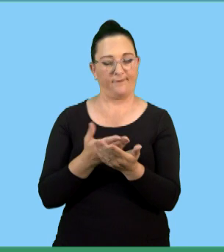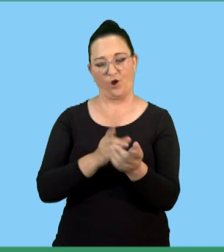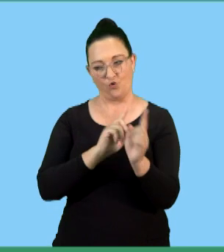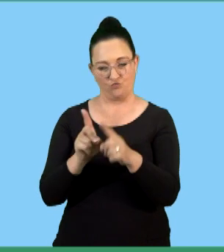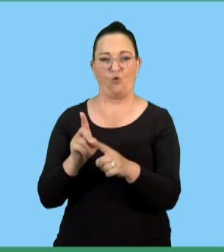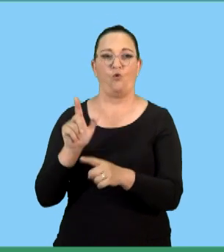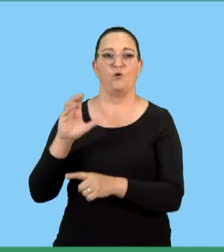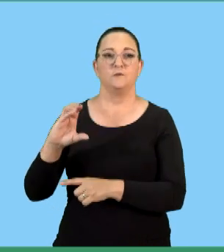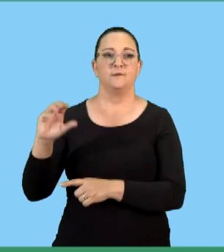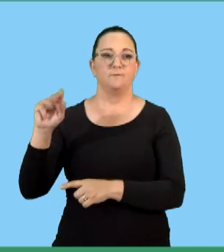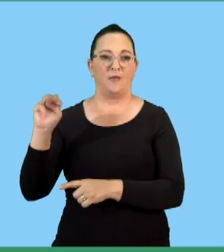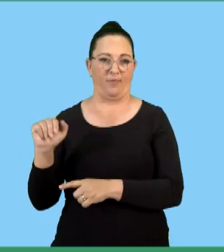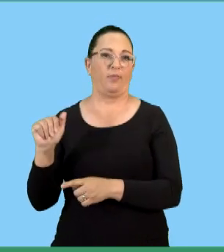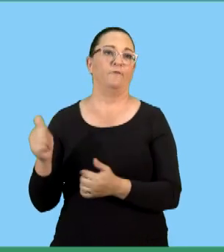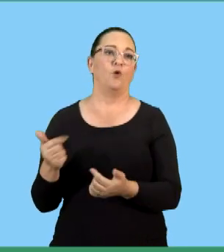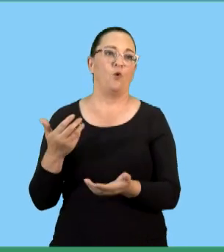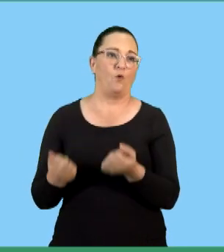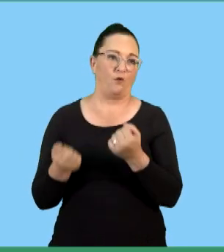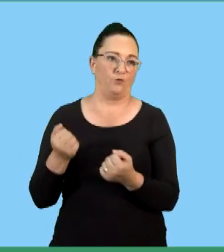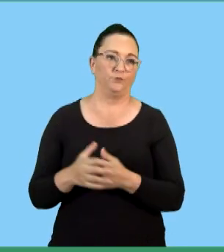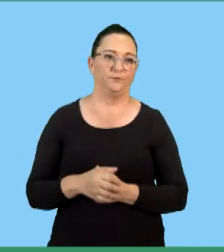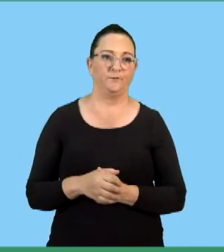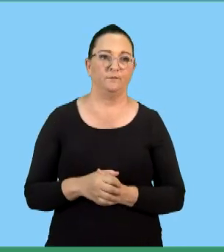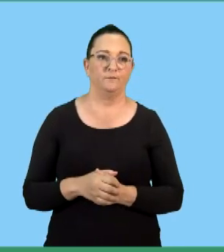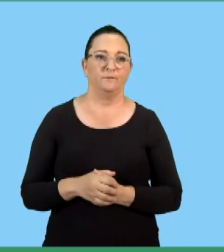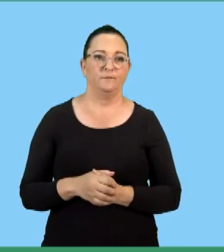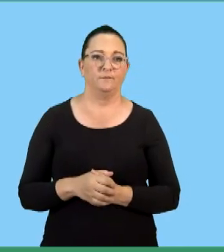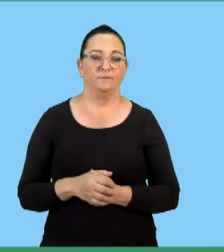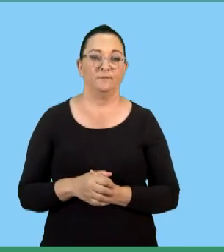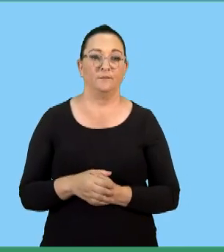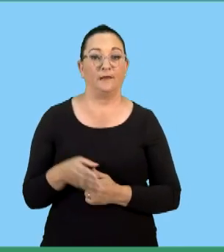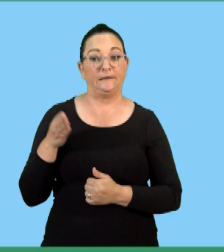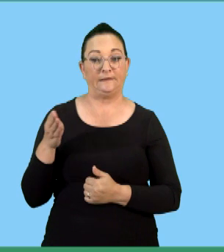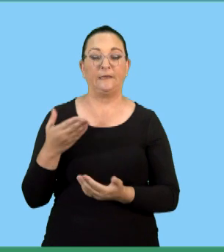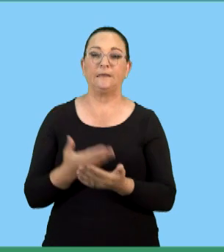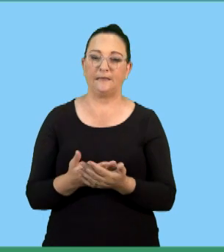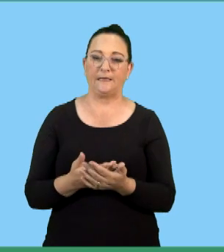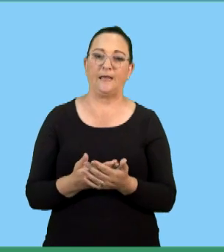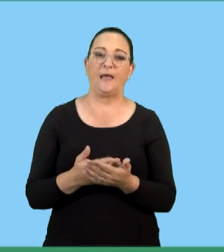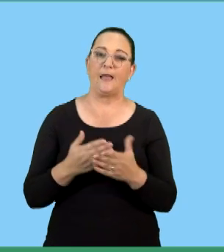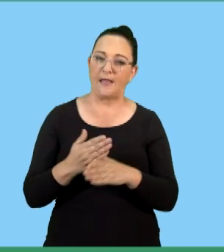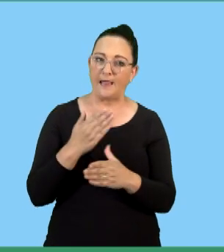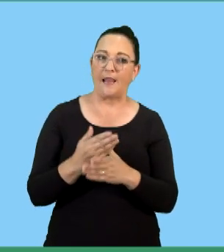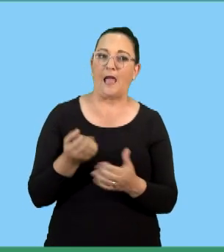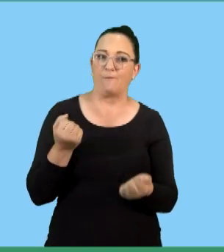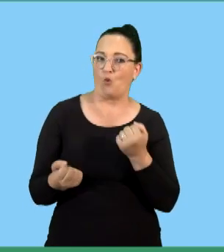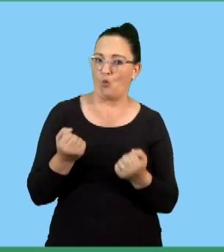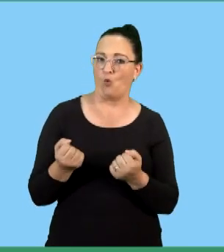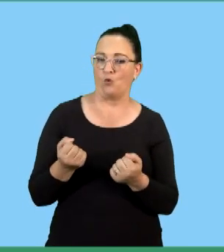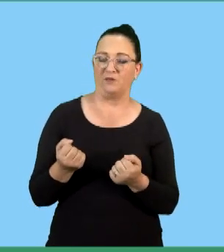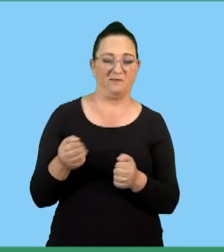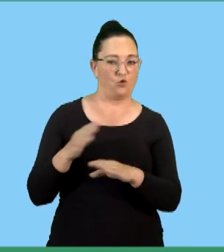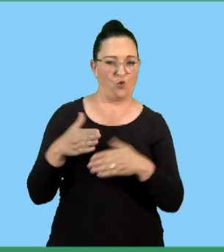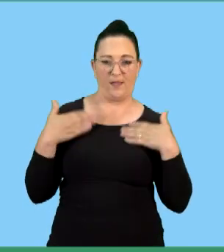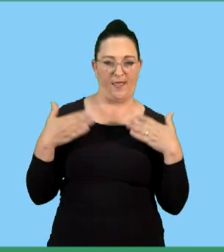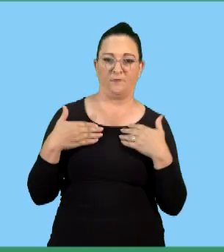to the CCMA. They've got the right to refer unresolved CCMA disputes to the Labour Court on appeal. If they're not happy